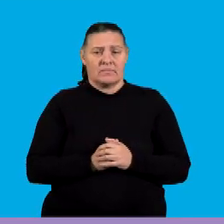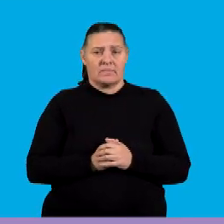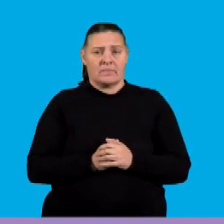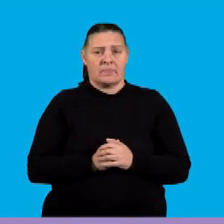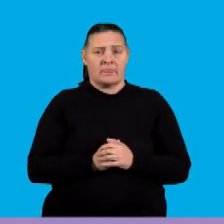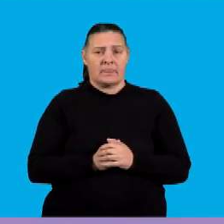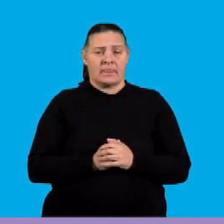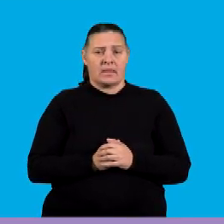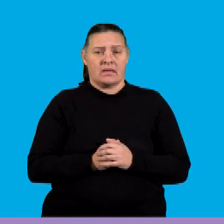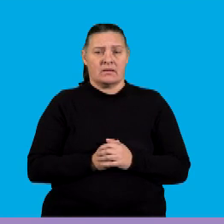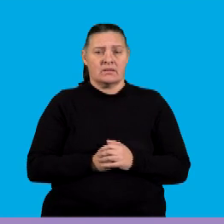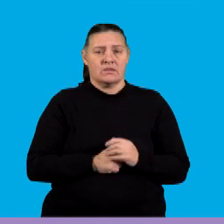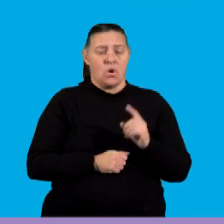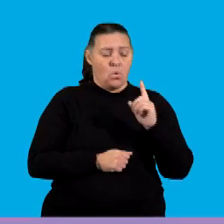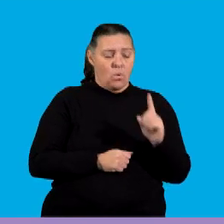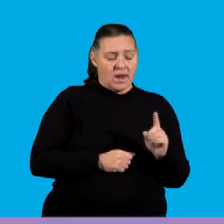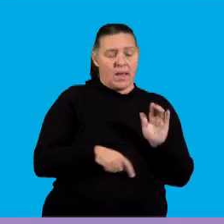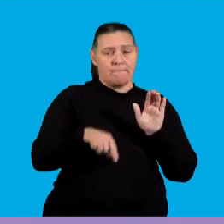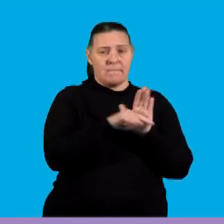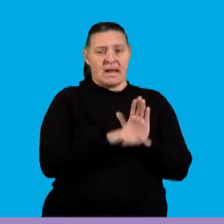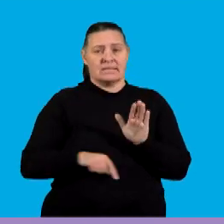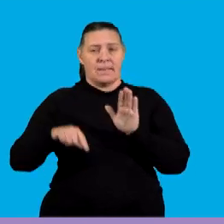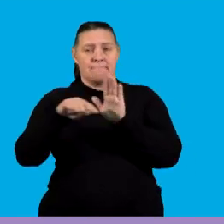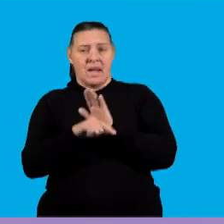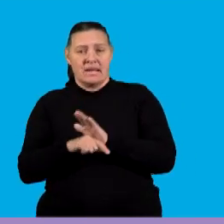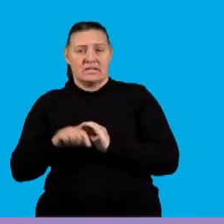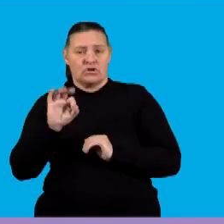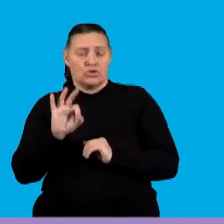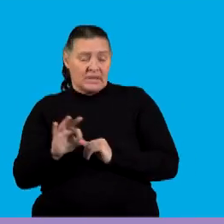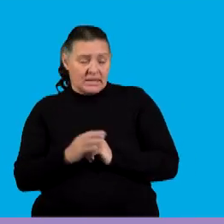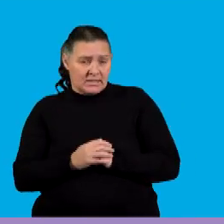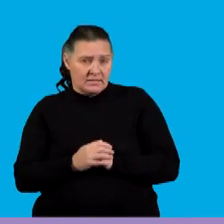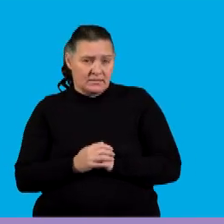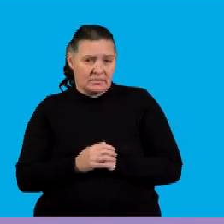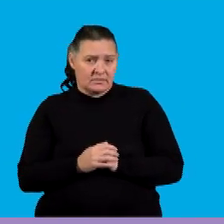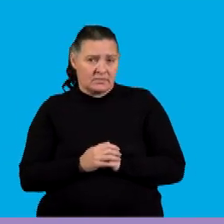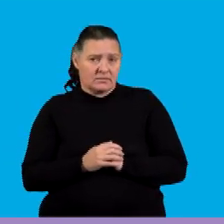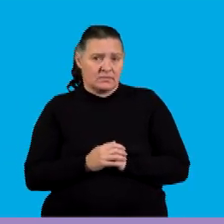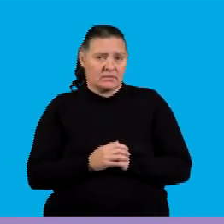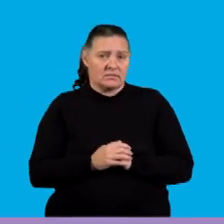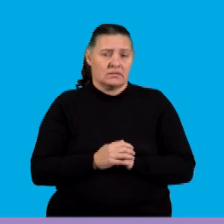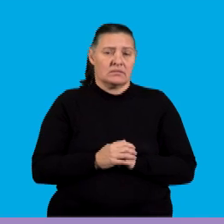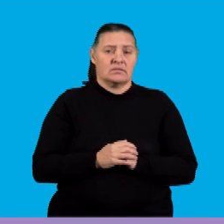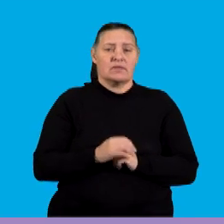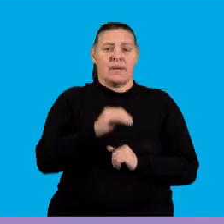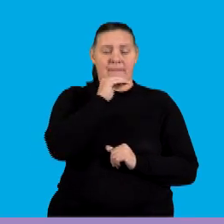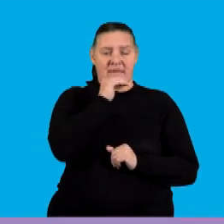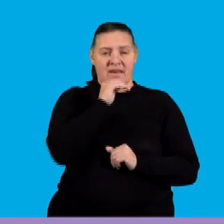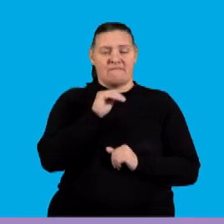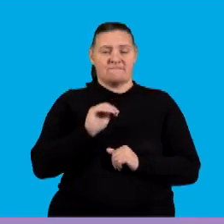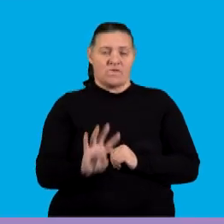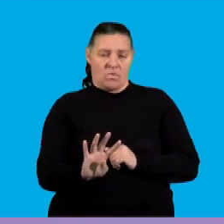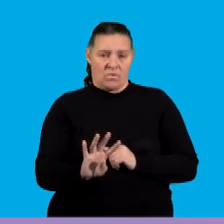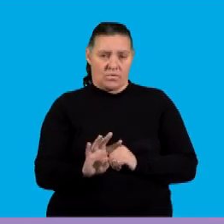-12. -6 minus 6 is a -12. And this is being divided by 1 minus